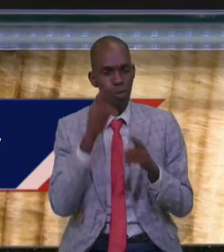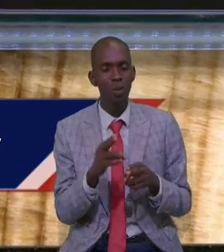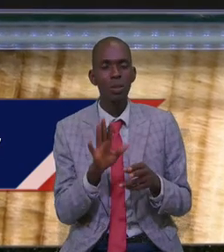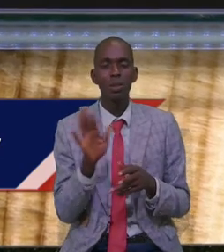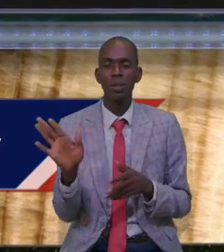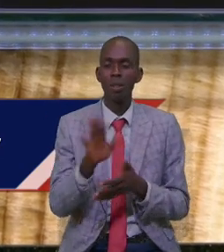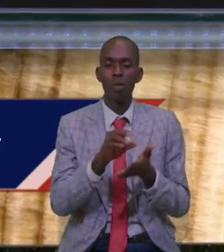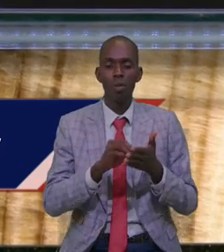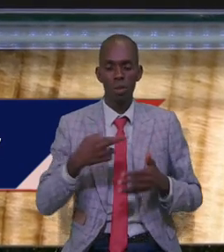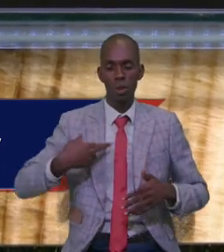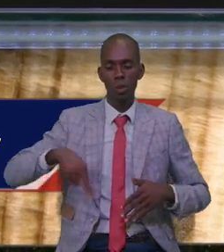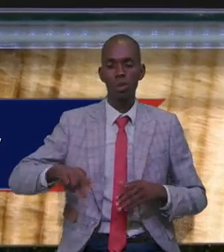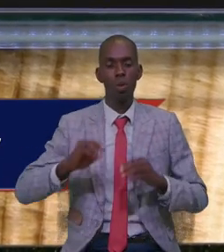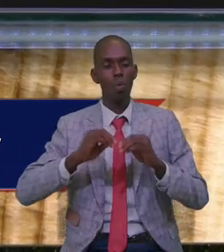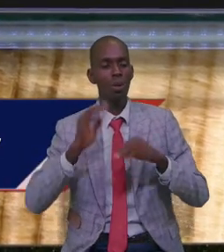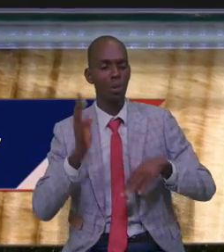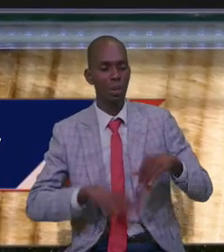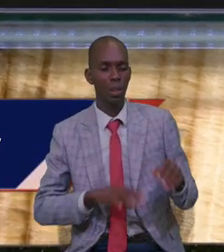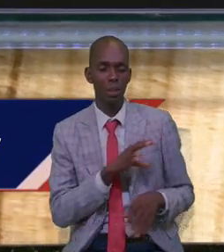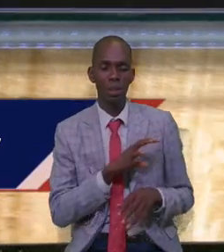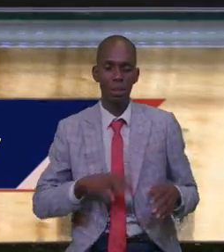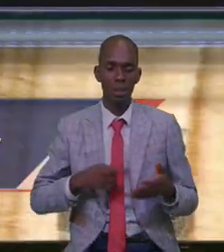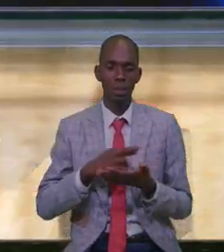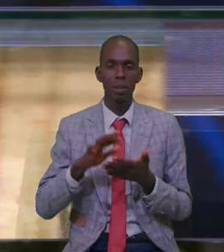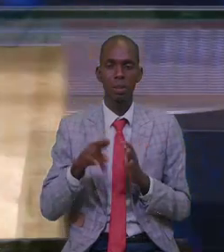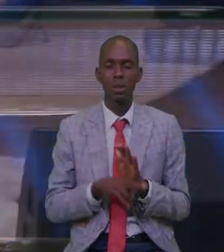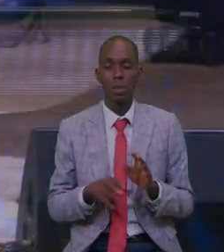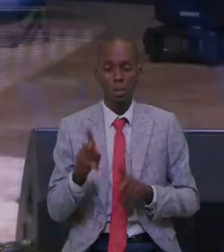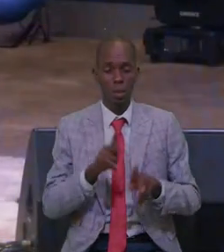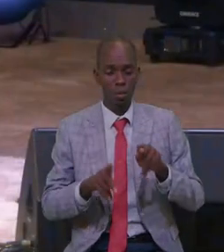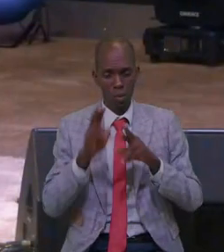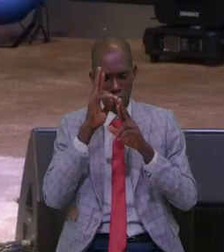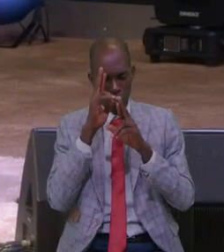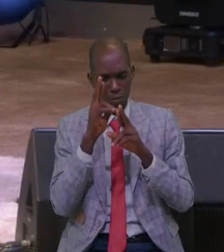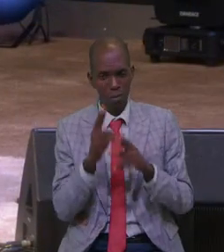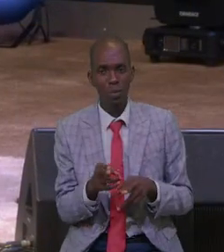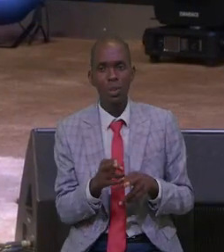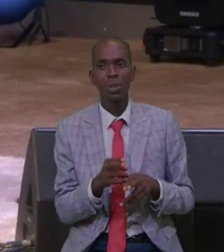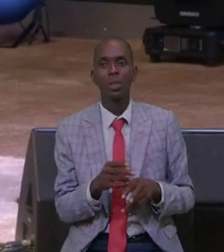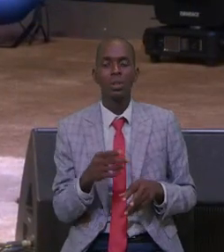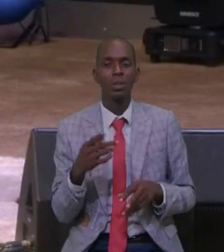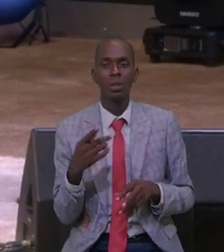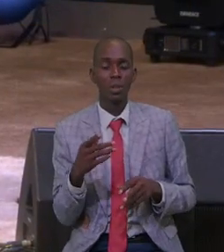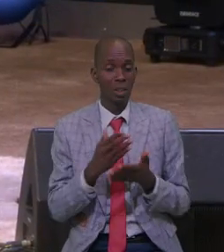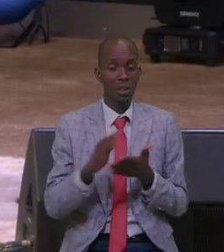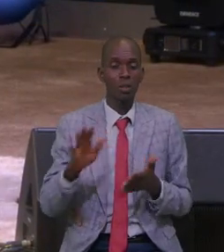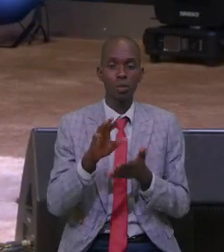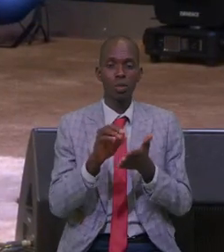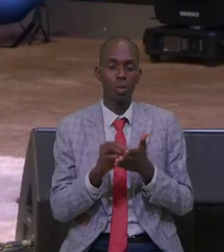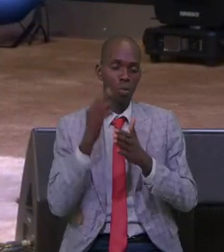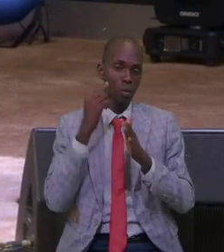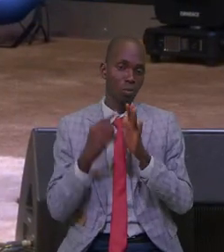religion above his righteousness. They rejected his revelation and they kept to their